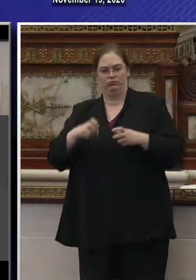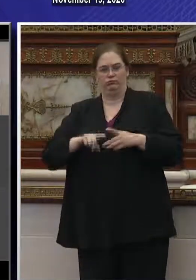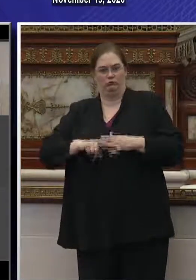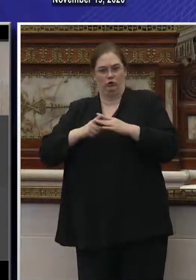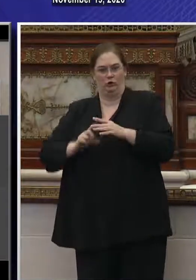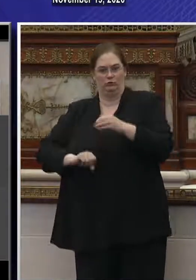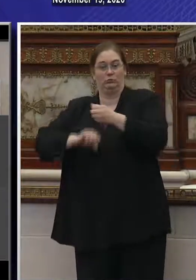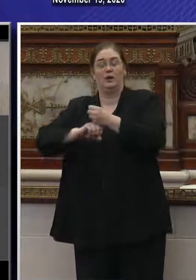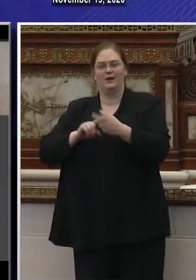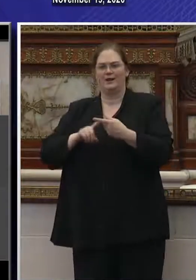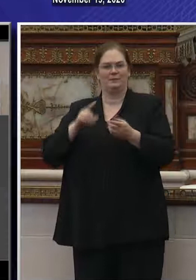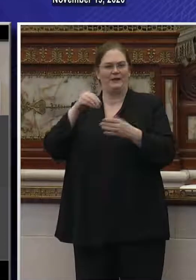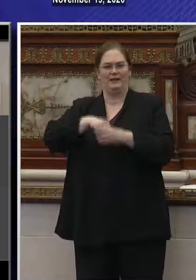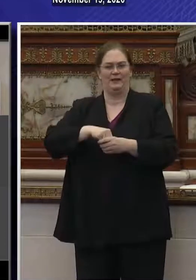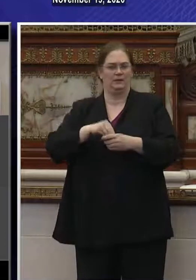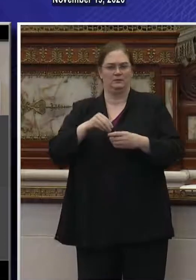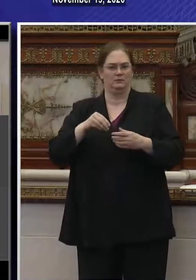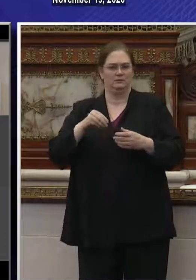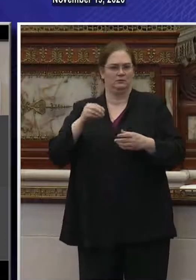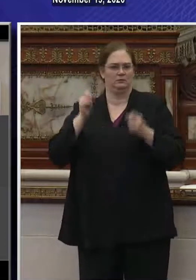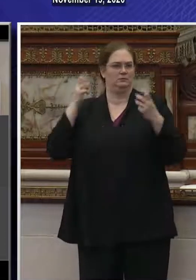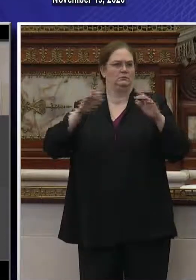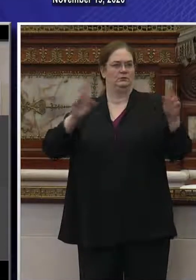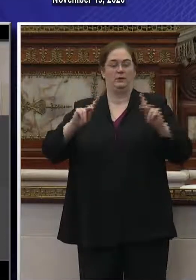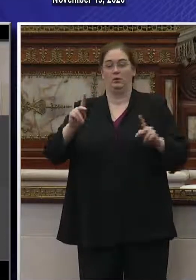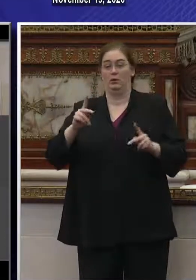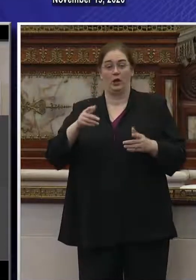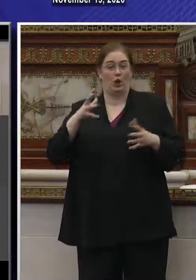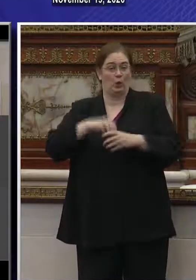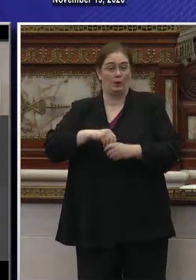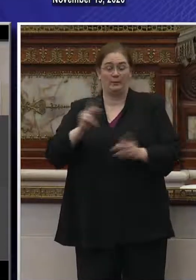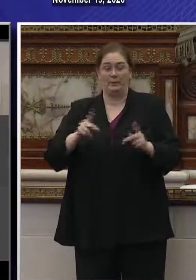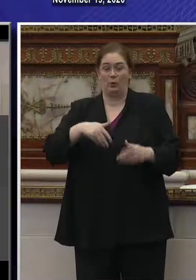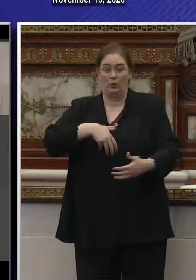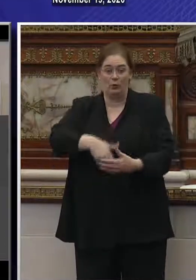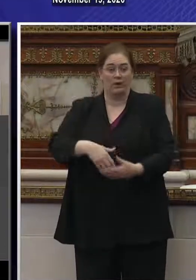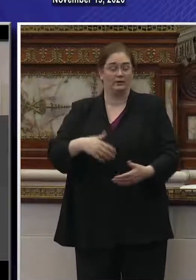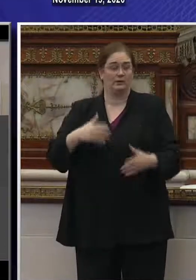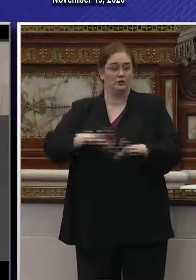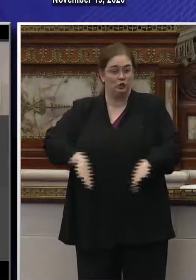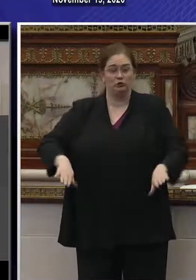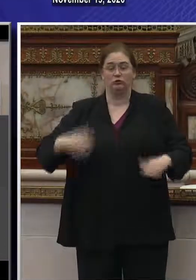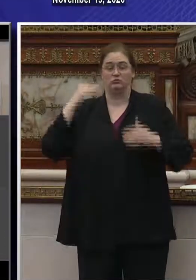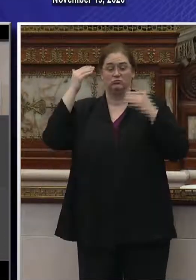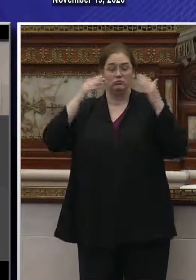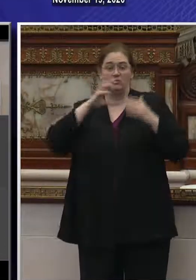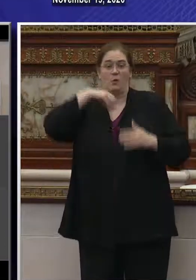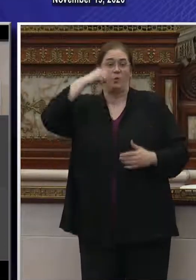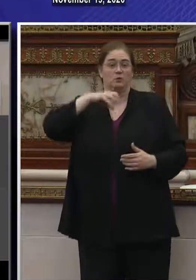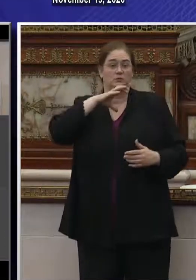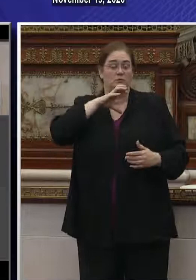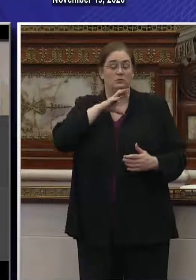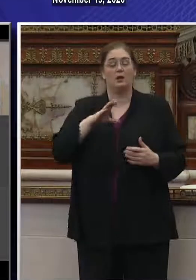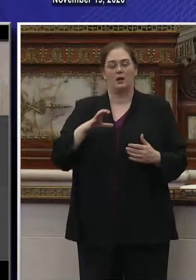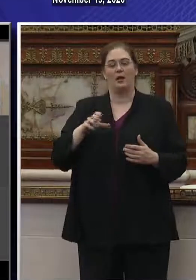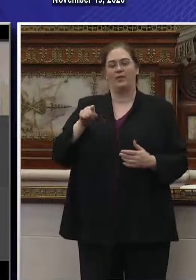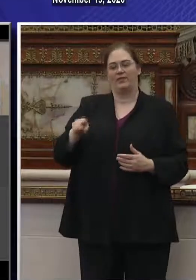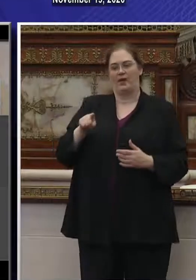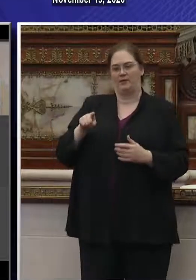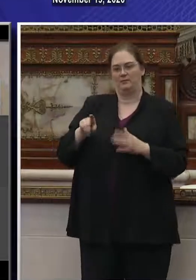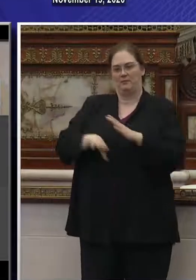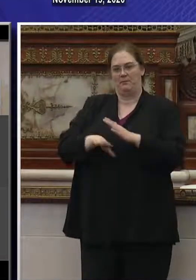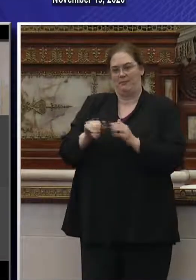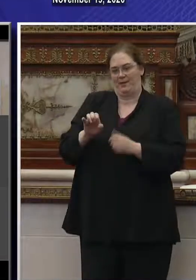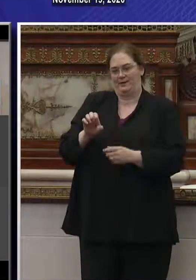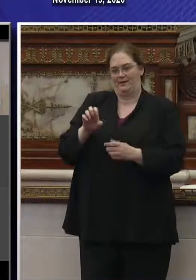of people, including pregnant women, children, older people, and has a tremendous record of